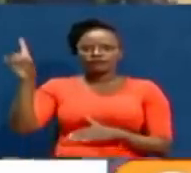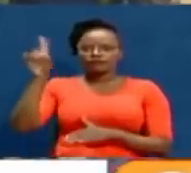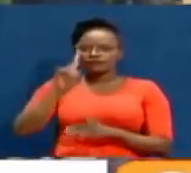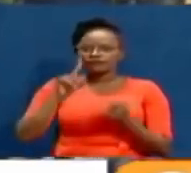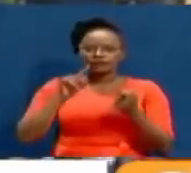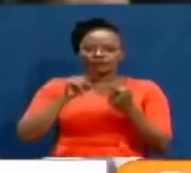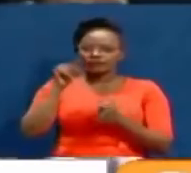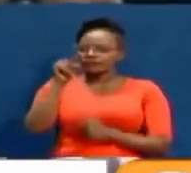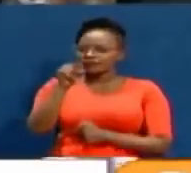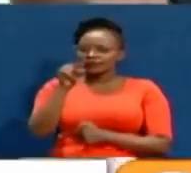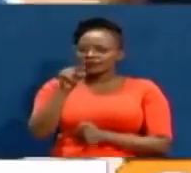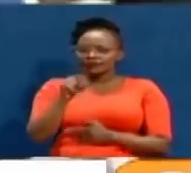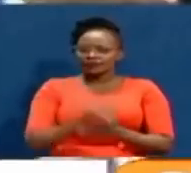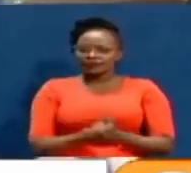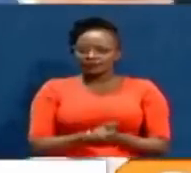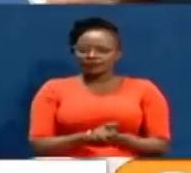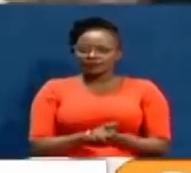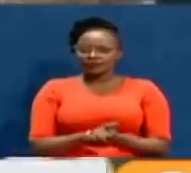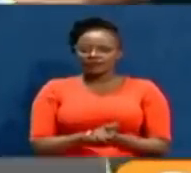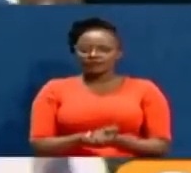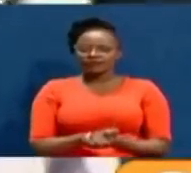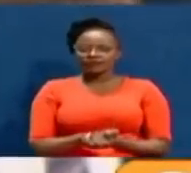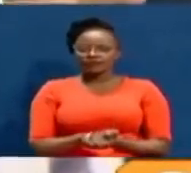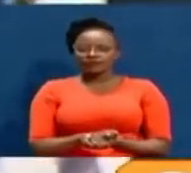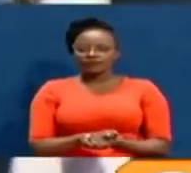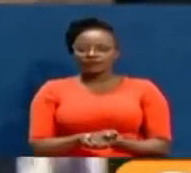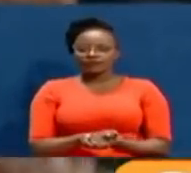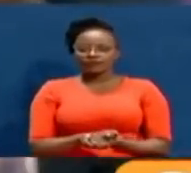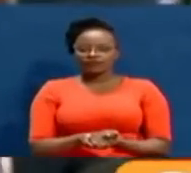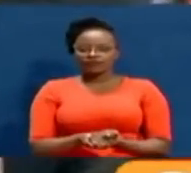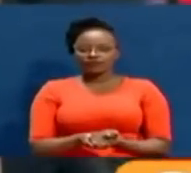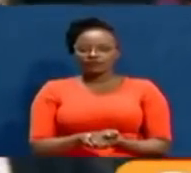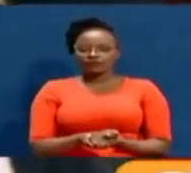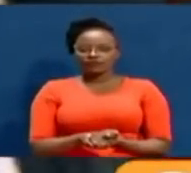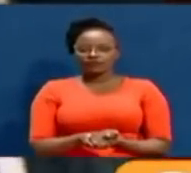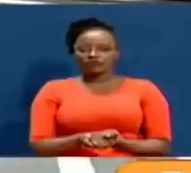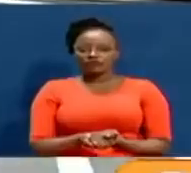Jamila Mohammed, Citizen TV, Nairobi.